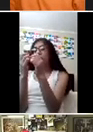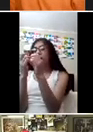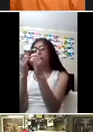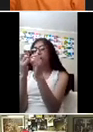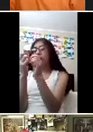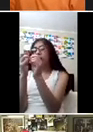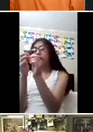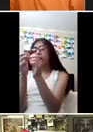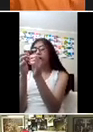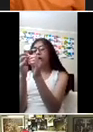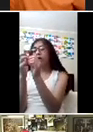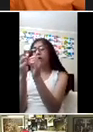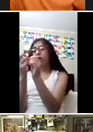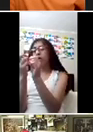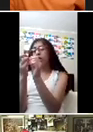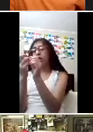Yeah.